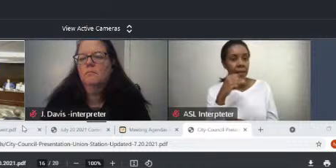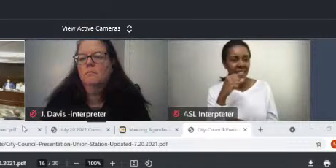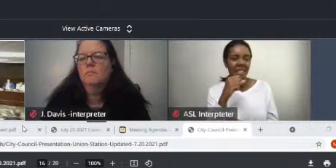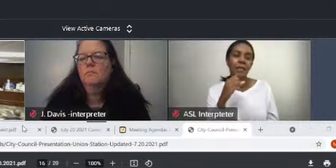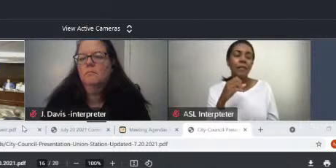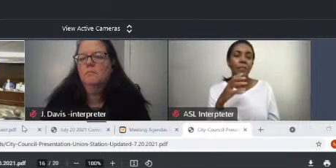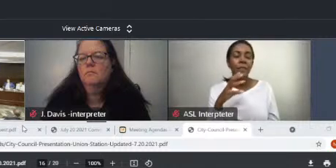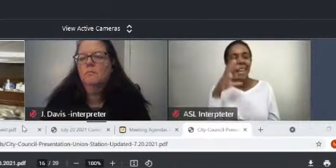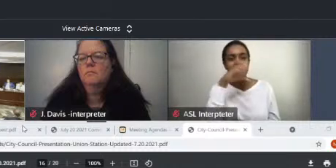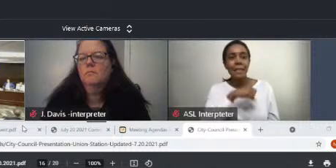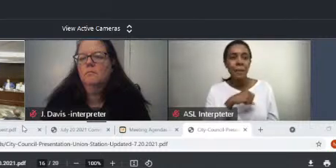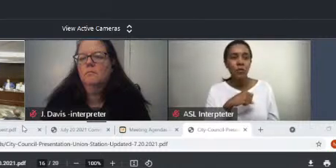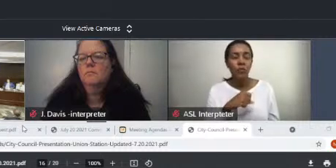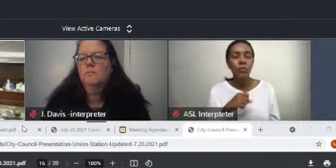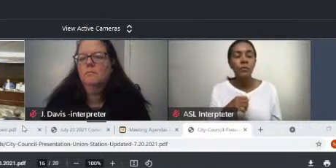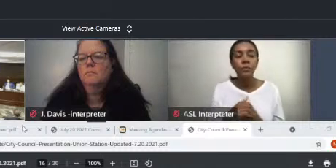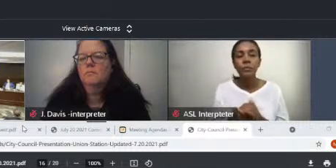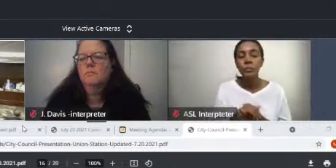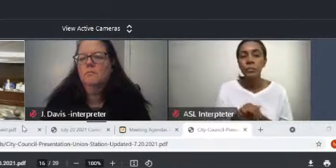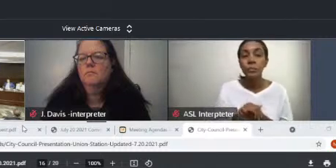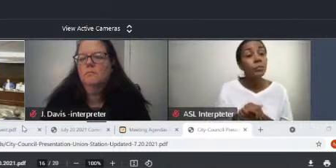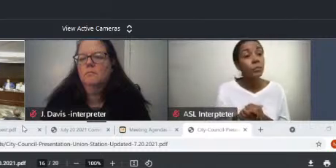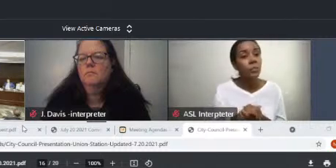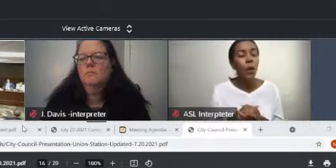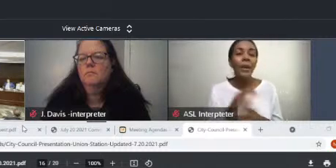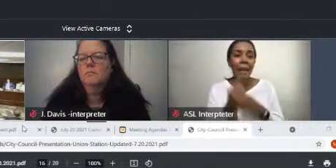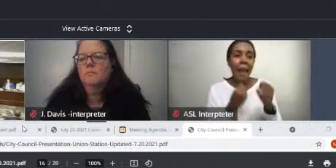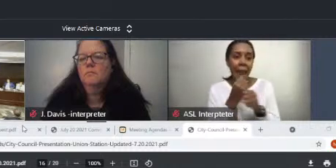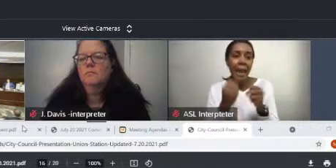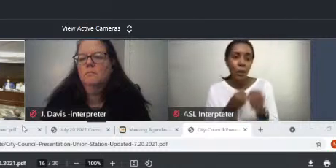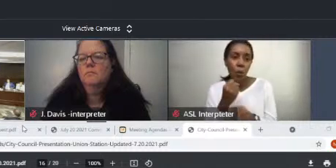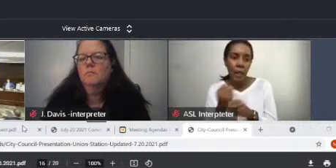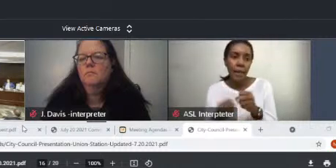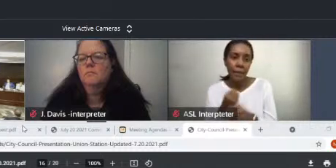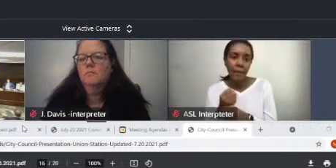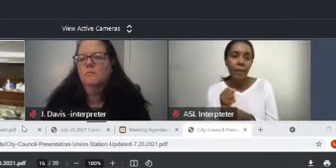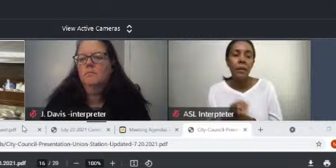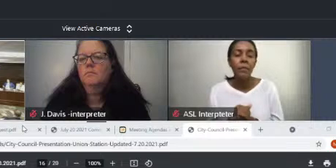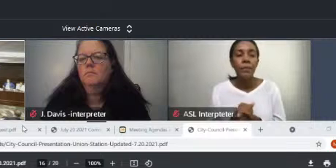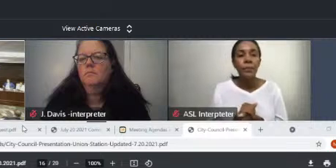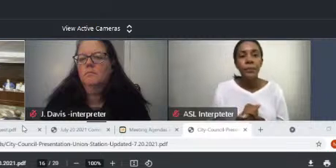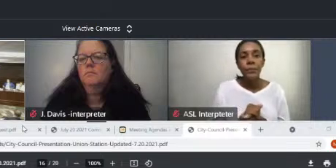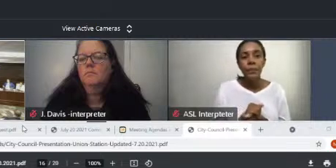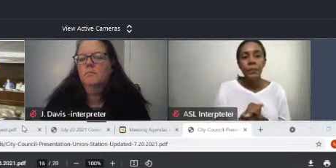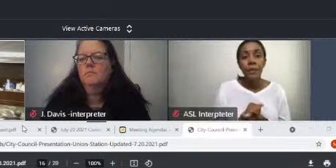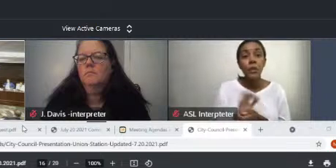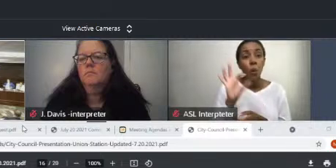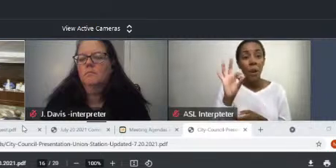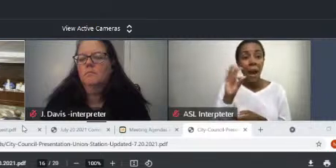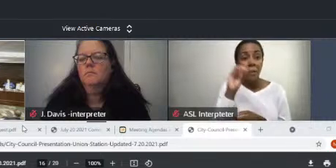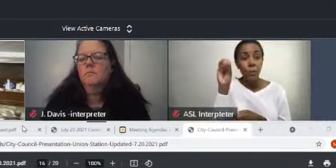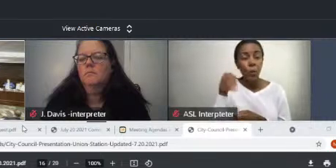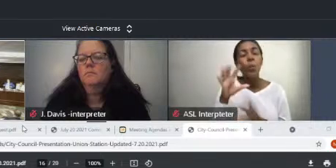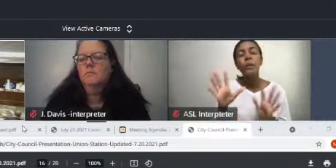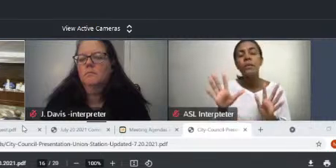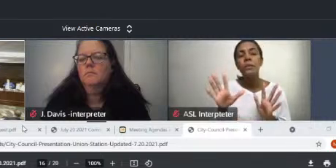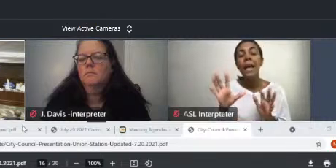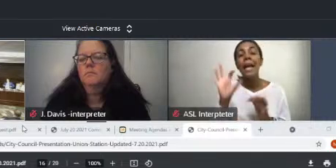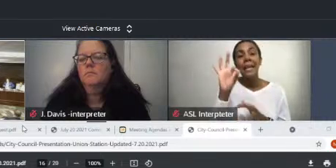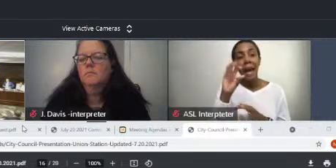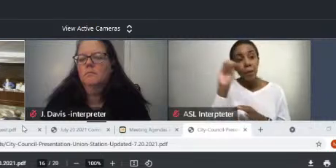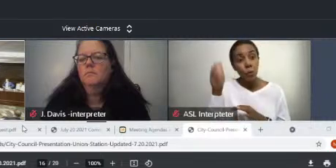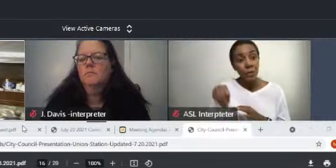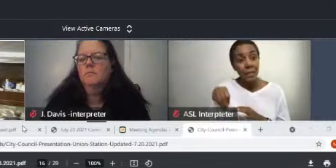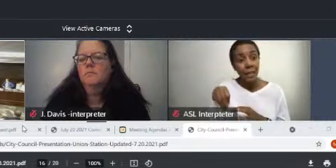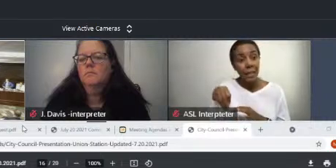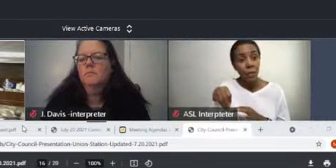yeah. So one of the things, I'm sorry. On an annual basis. On an annual basis. Yeah. But 9% of that